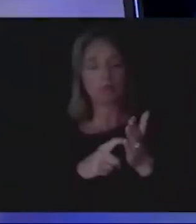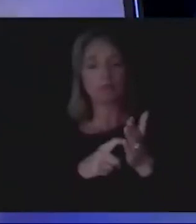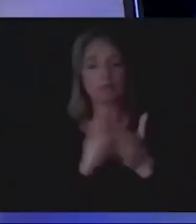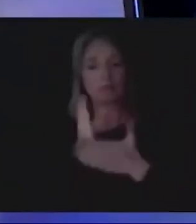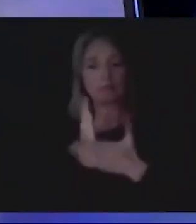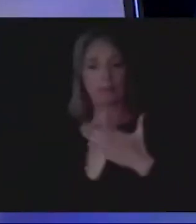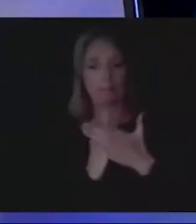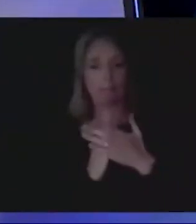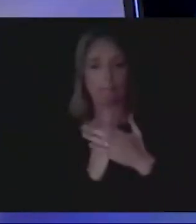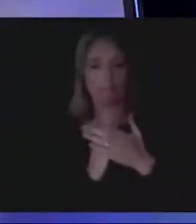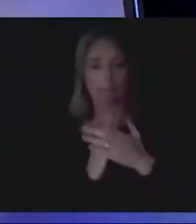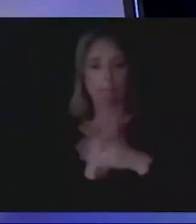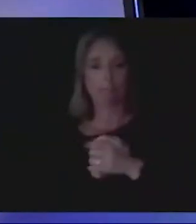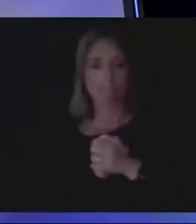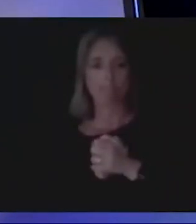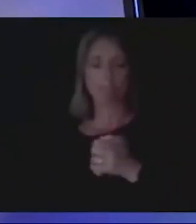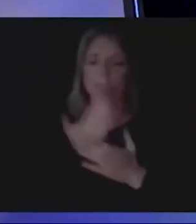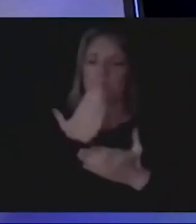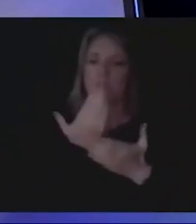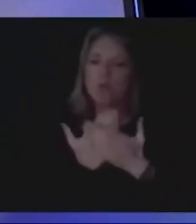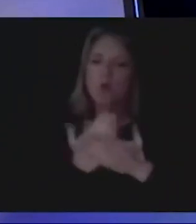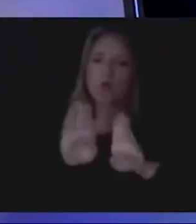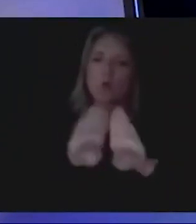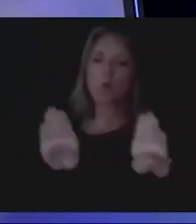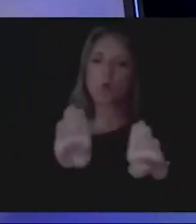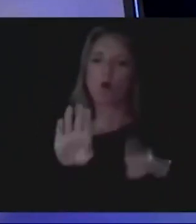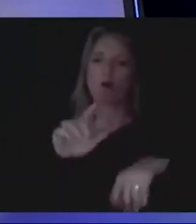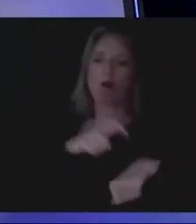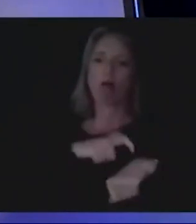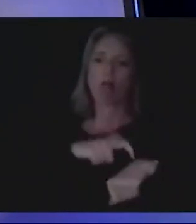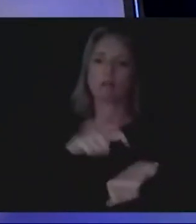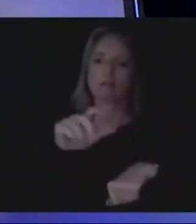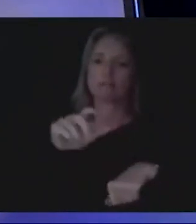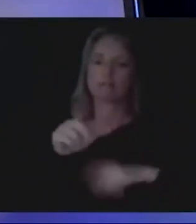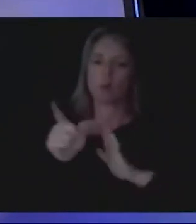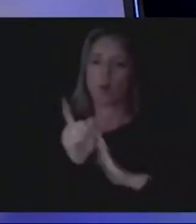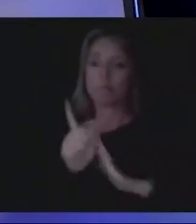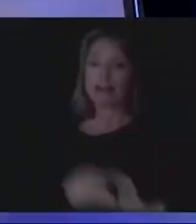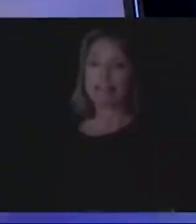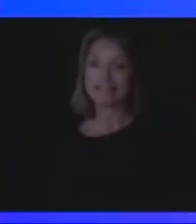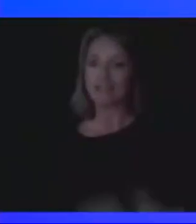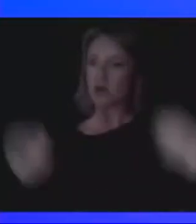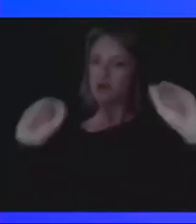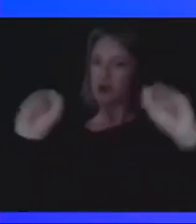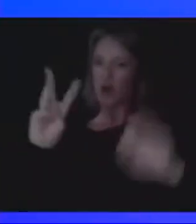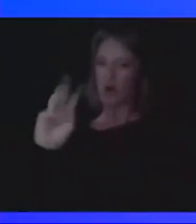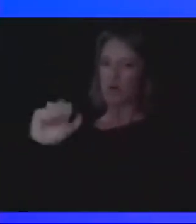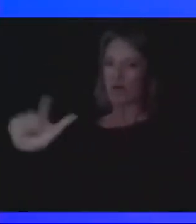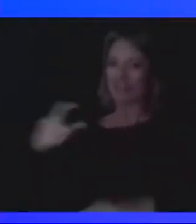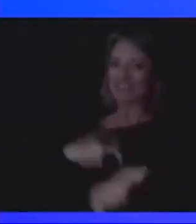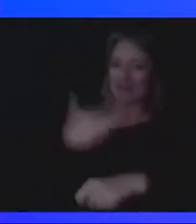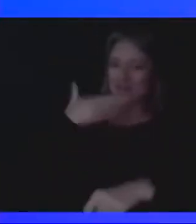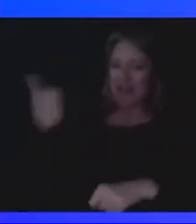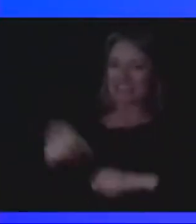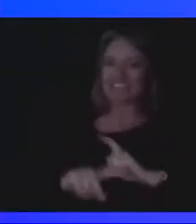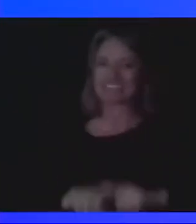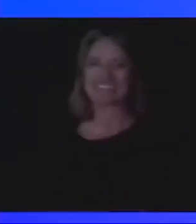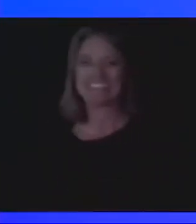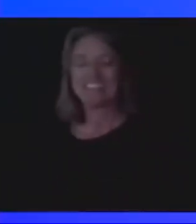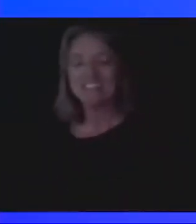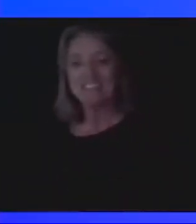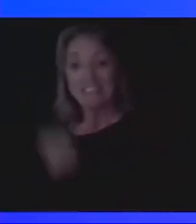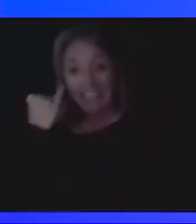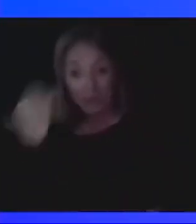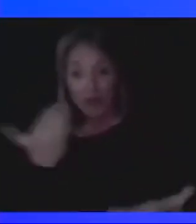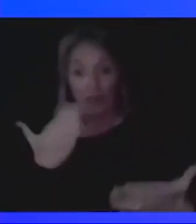good wall time be? 1 minute? Well, no, 1 minute. no, Yeah. no wall time. Yeah, Right. Usually We're here. Let's go. Historically, we come in with